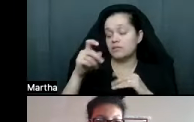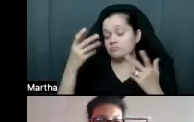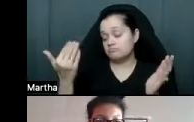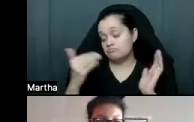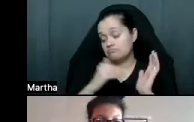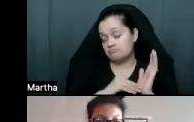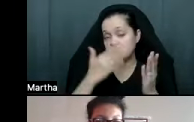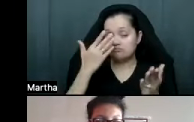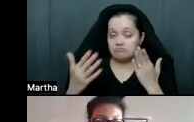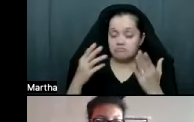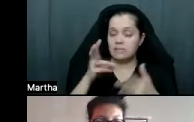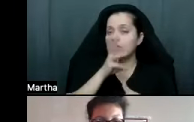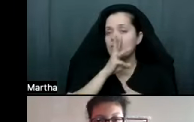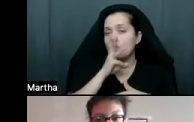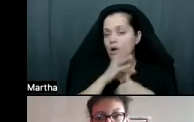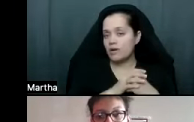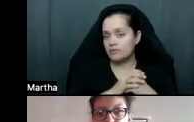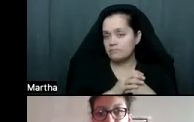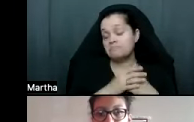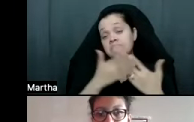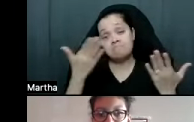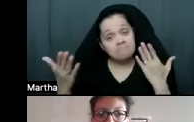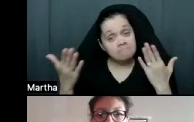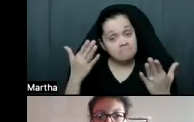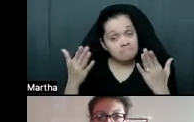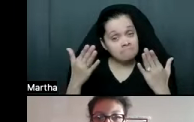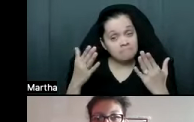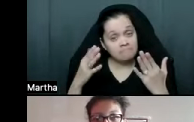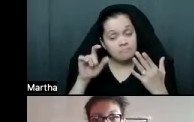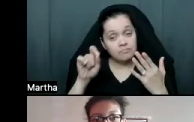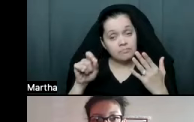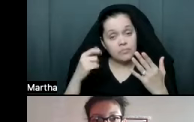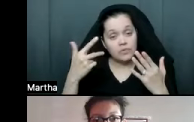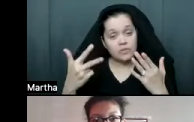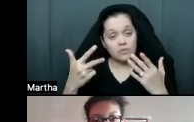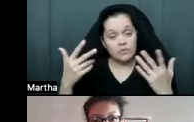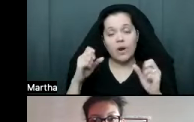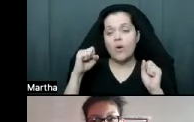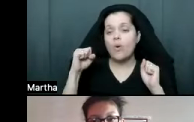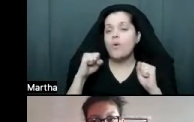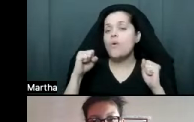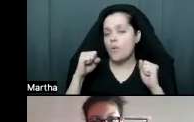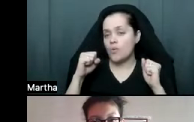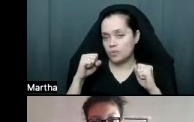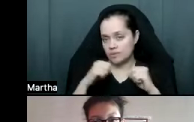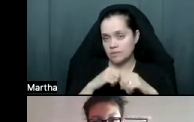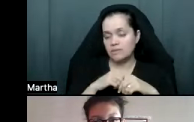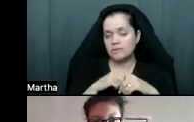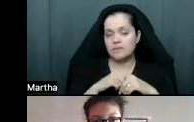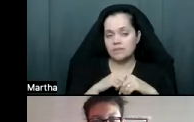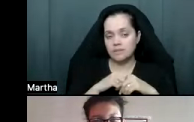water. Maybe, point 3 coming up, the cold.